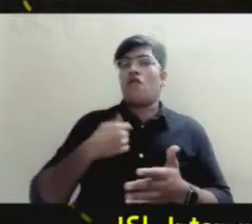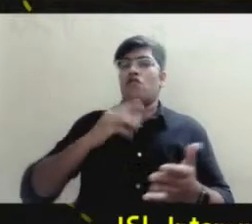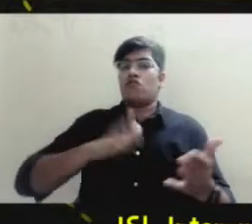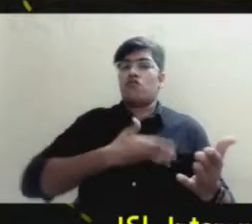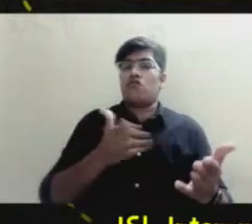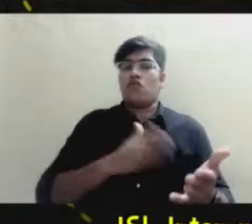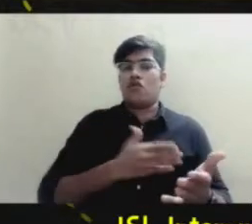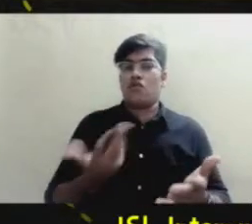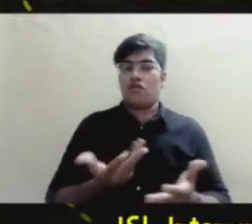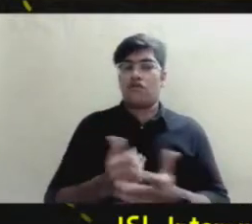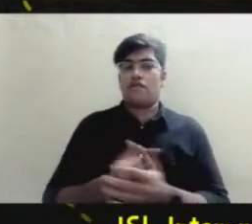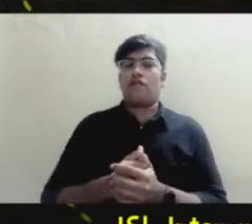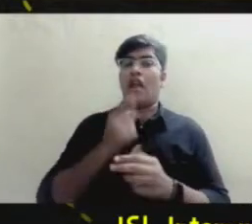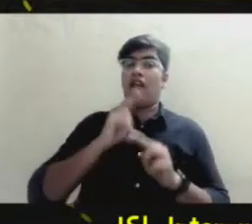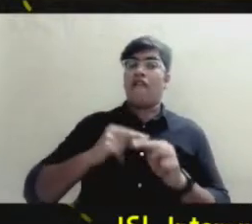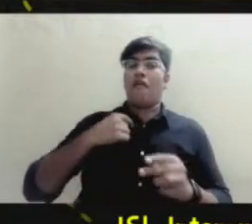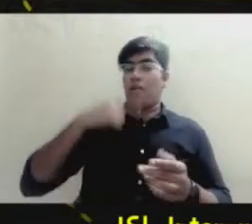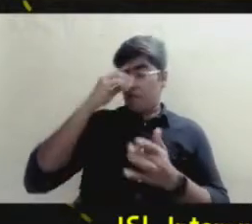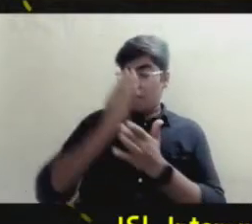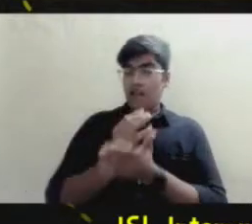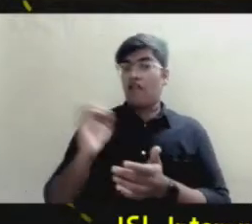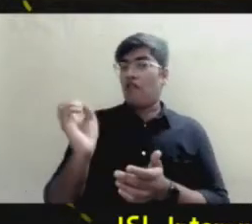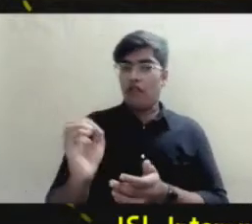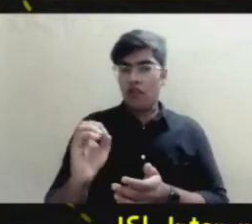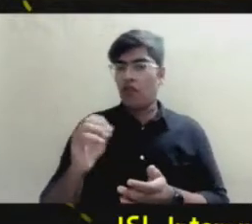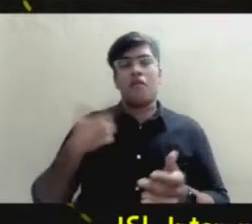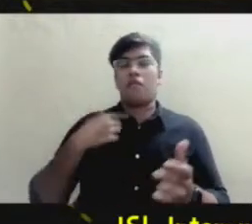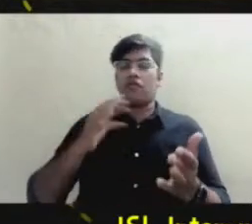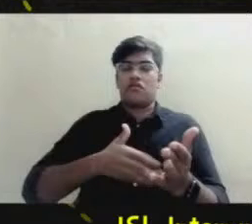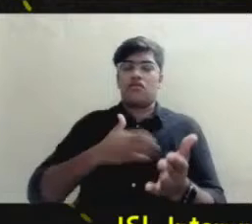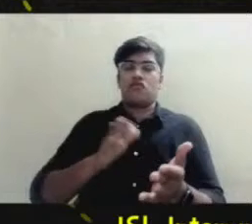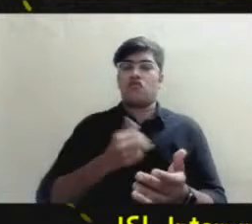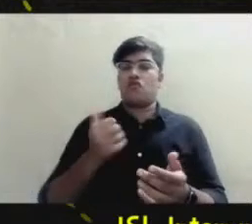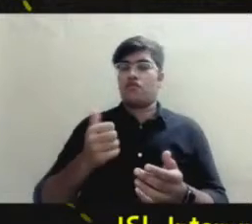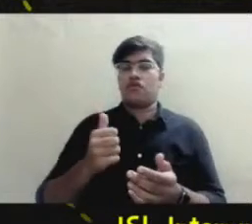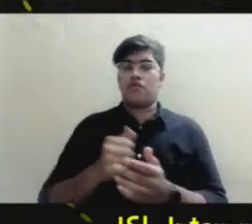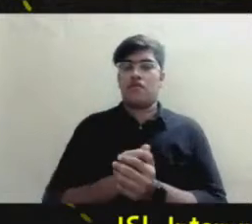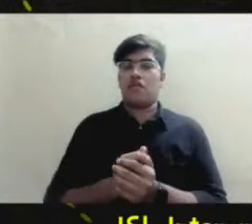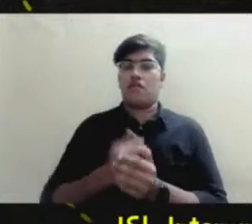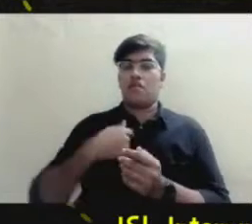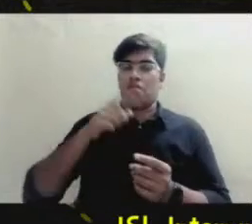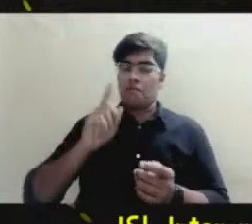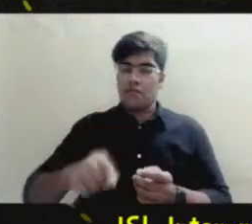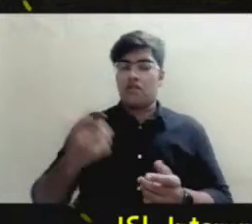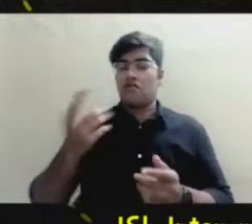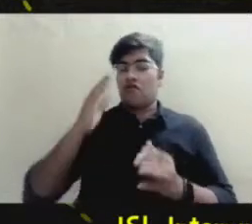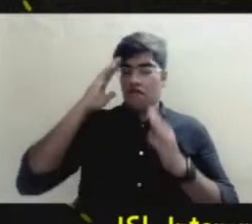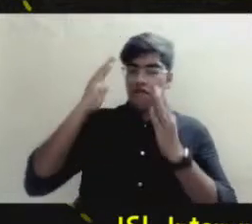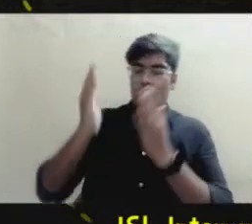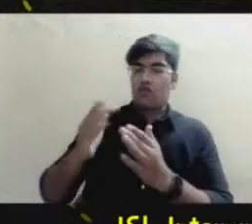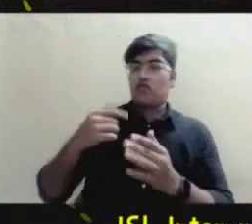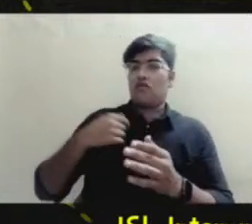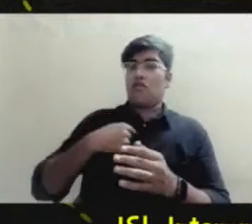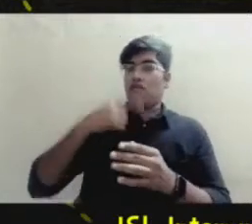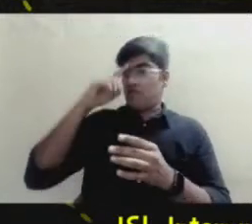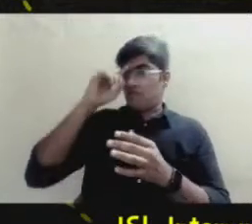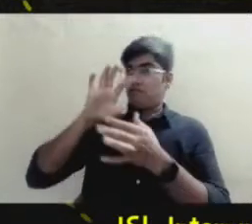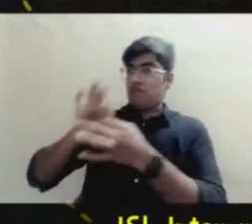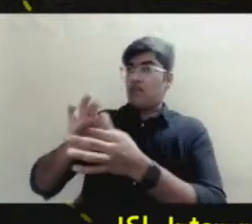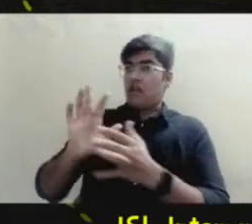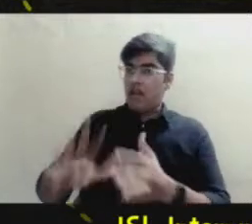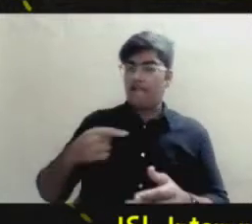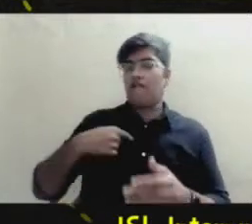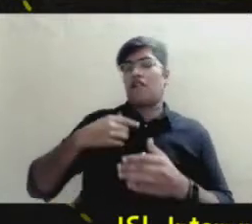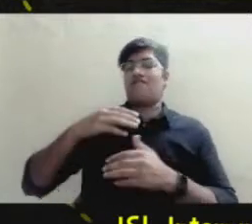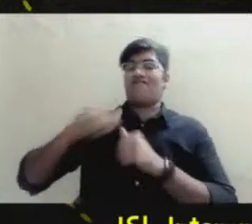If I don't believe in it, I don't think I can sing about. I try and approach each of the projects with a sense of conviction. Having said that, my